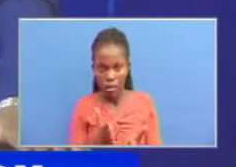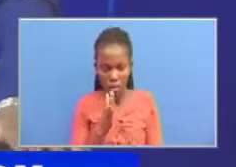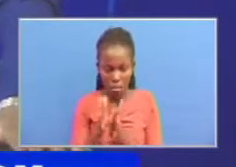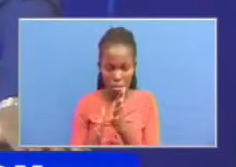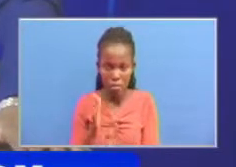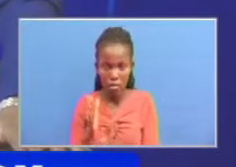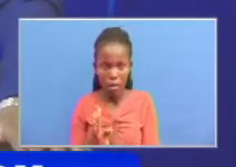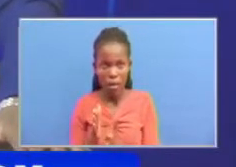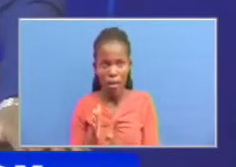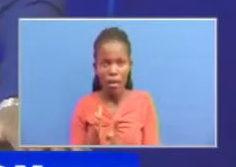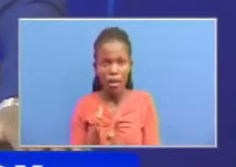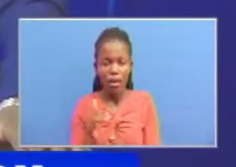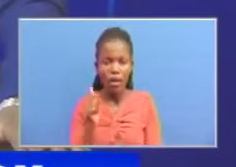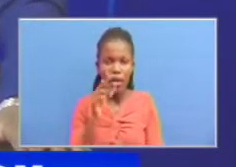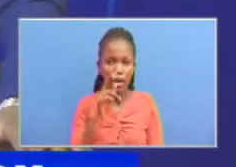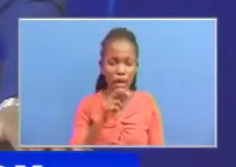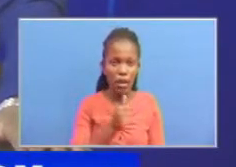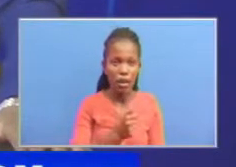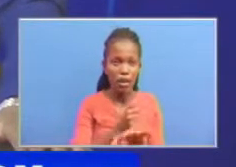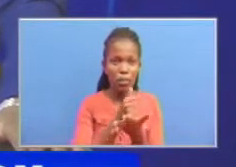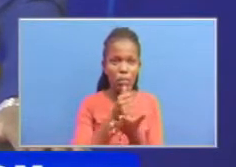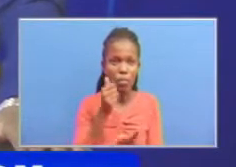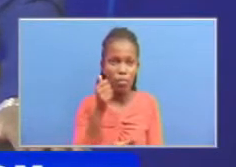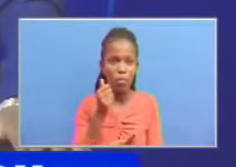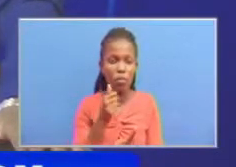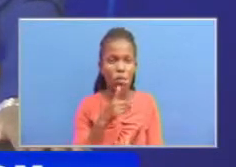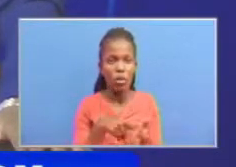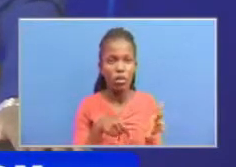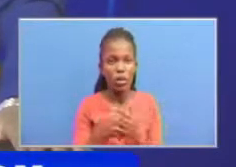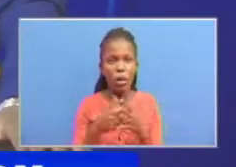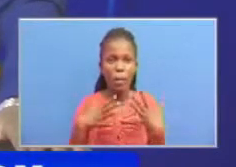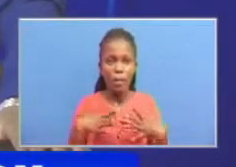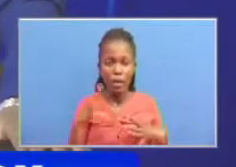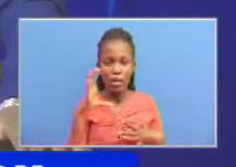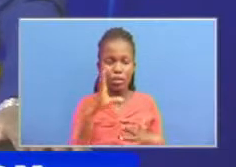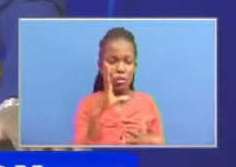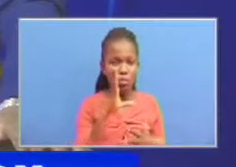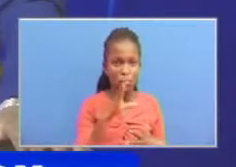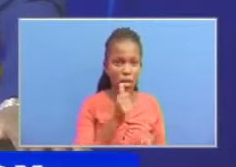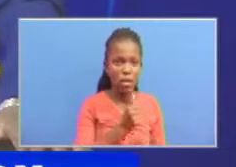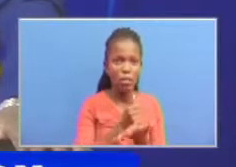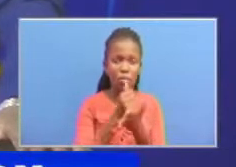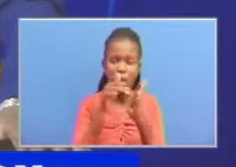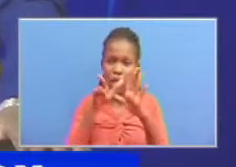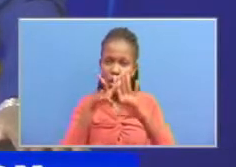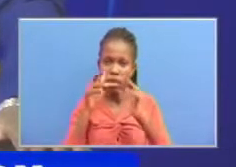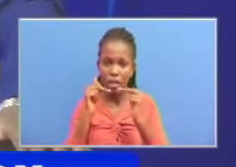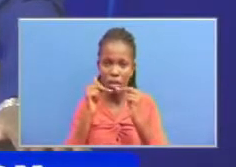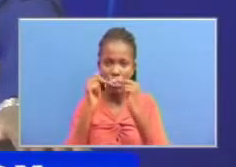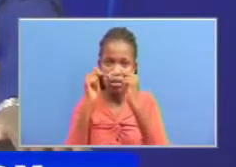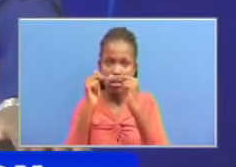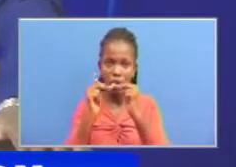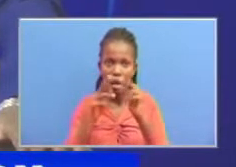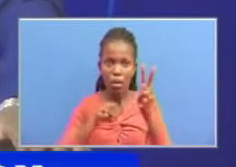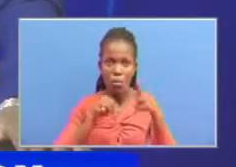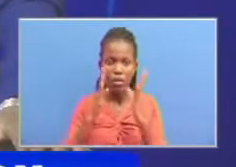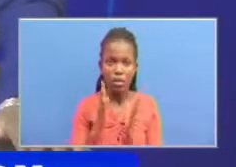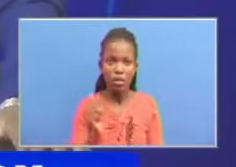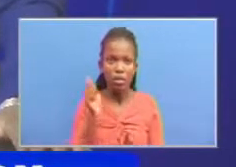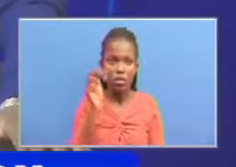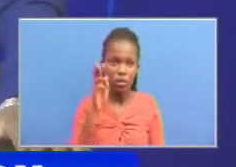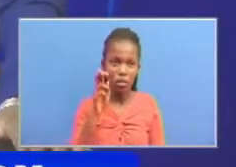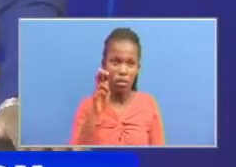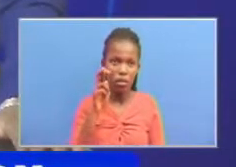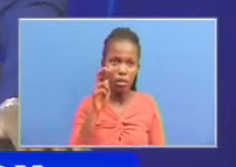ni meutethesia EHAR kuhithi wa maithini kia andumo kana makastoma mo kusila mitandao ni meneja munene wa EHAR